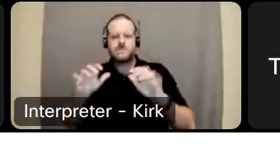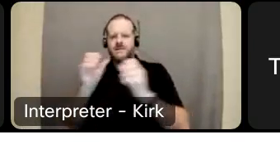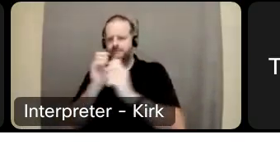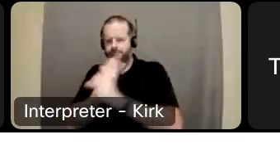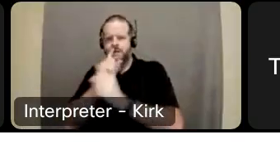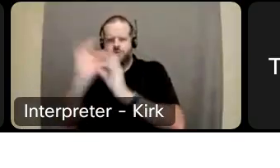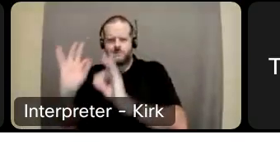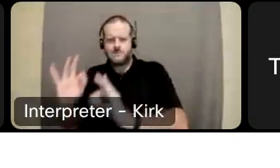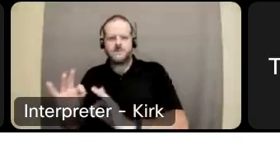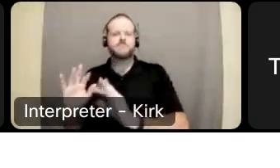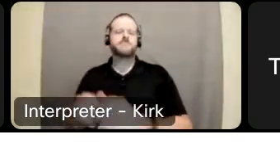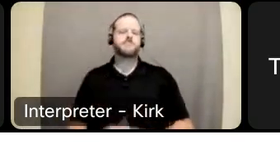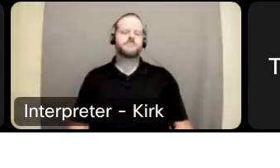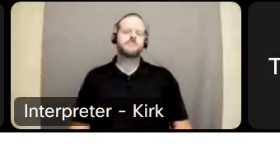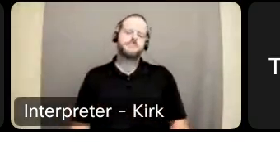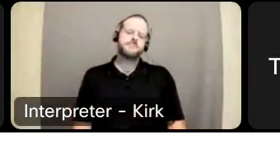okay.